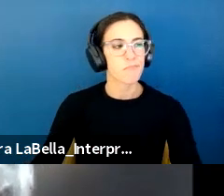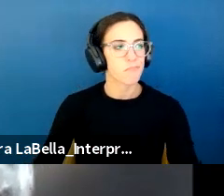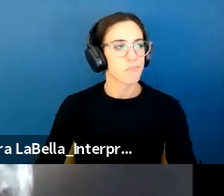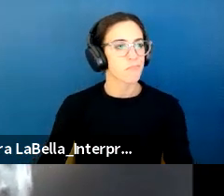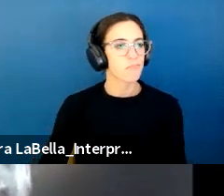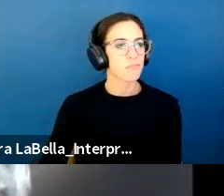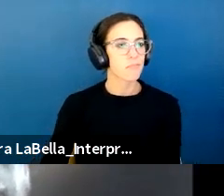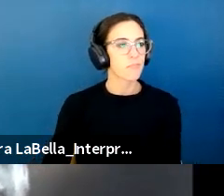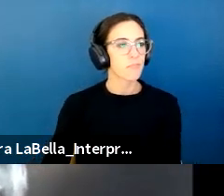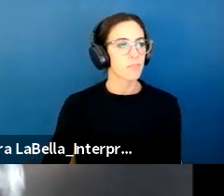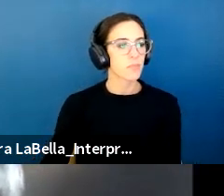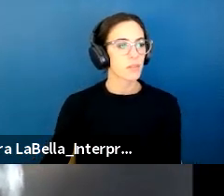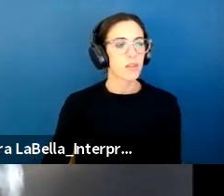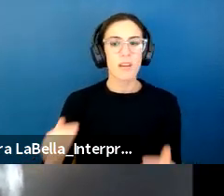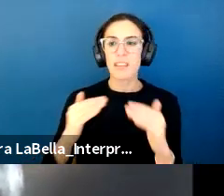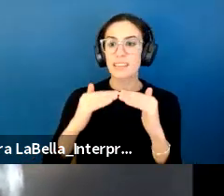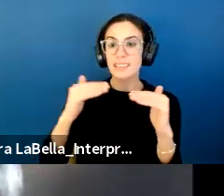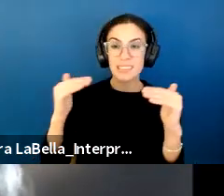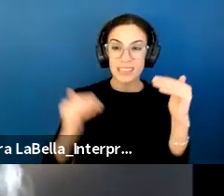disparities that exist and